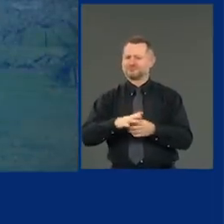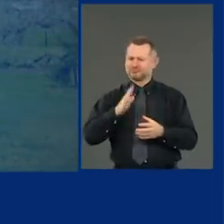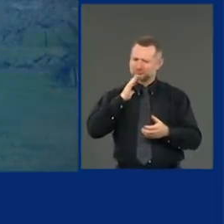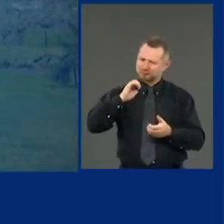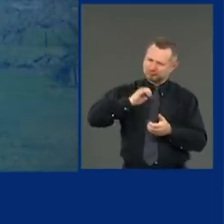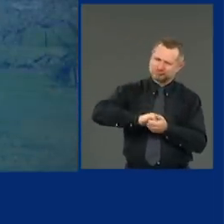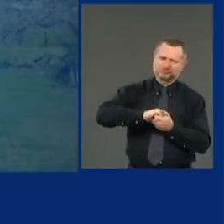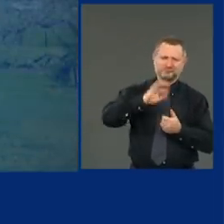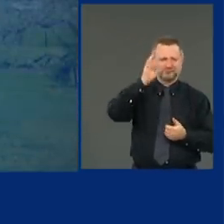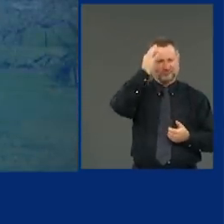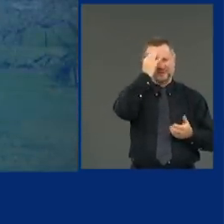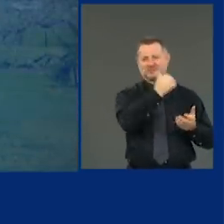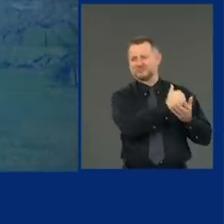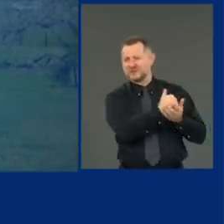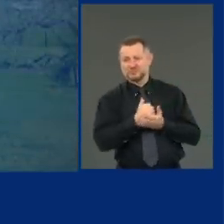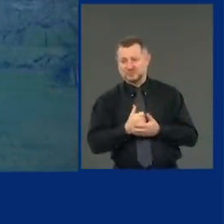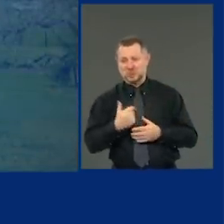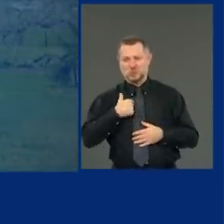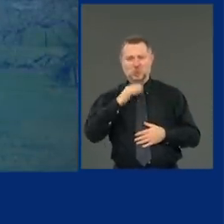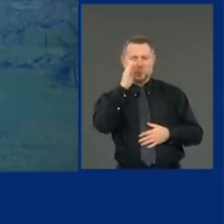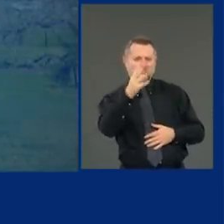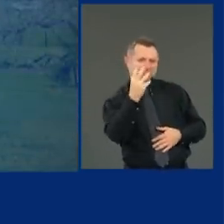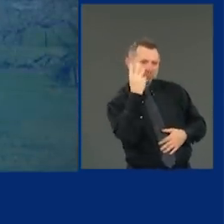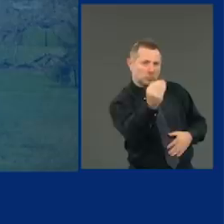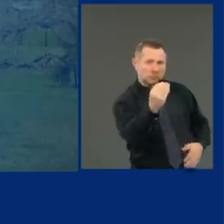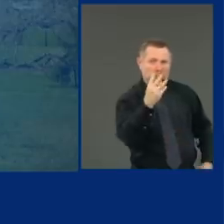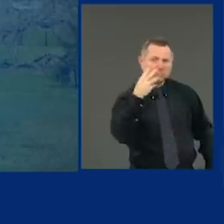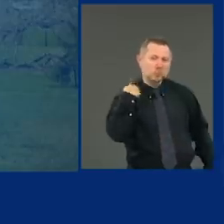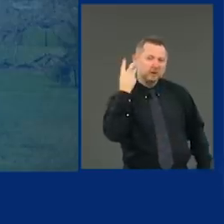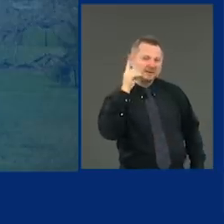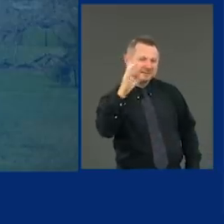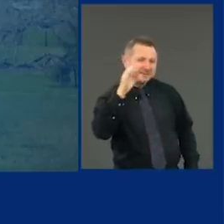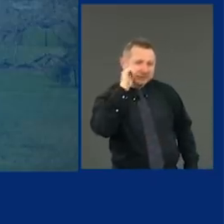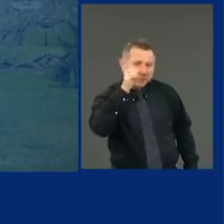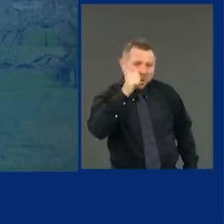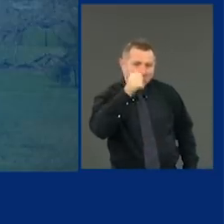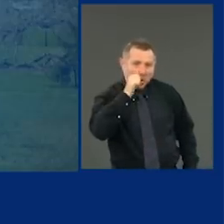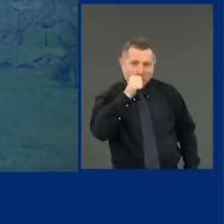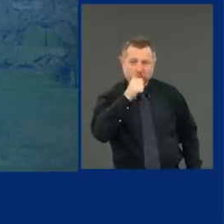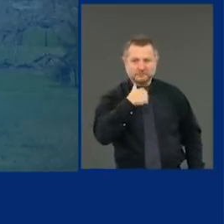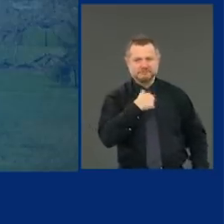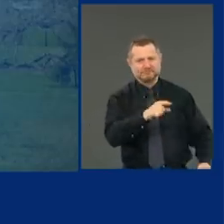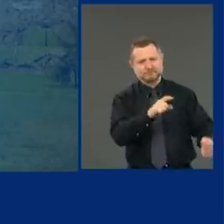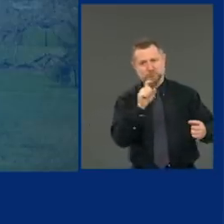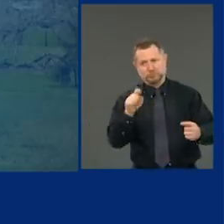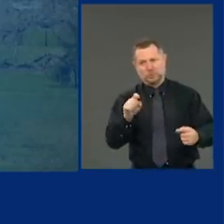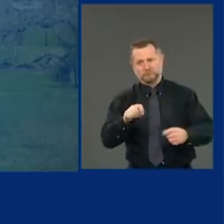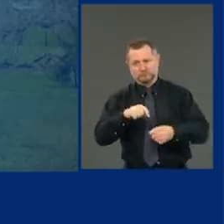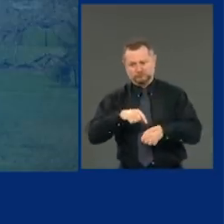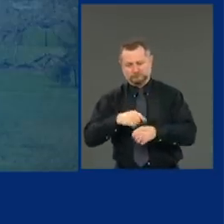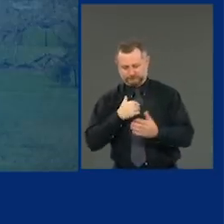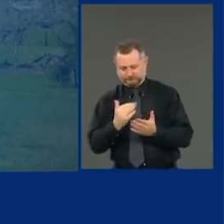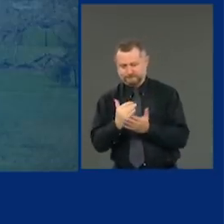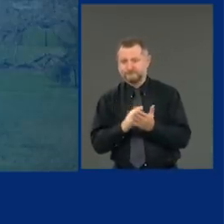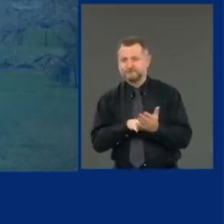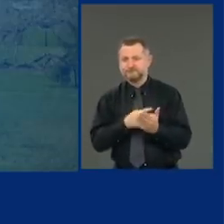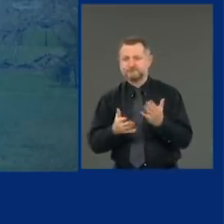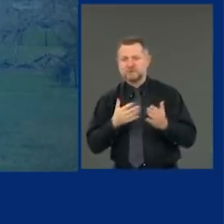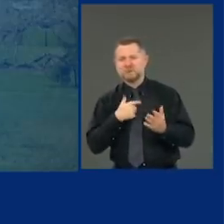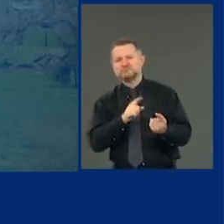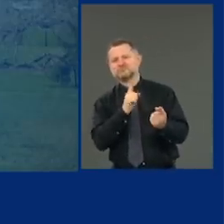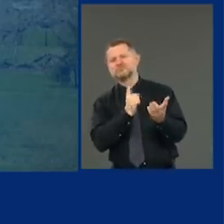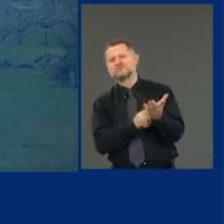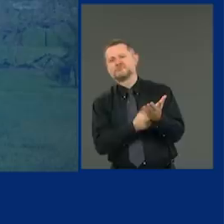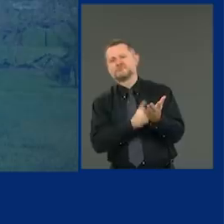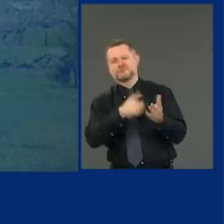government. I'm going to go to Washington tomorrow, scheduled to meet with the president to talk about a number of things, but